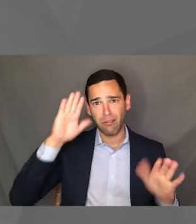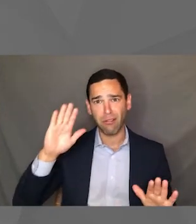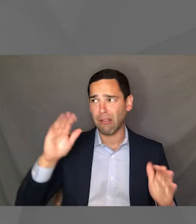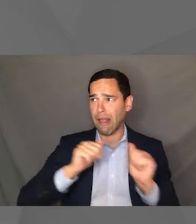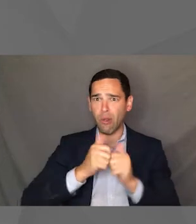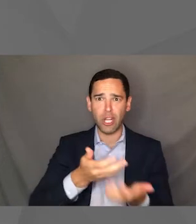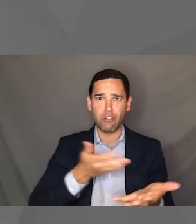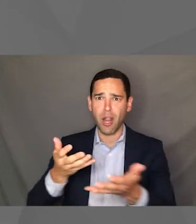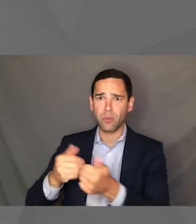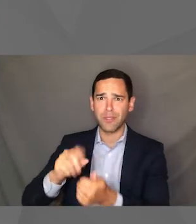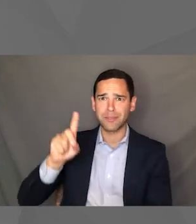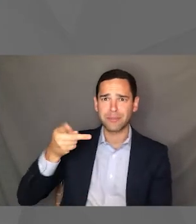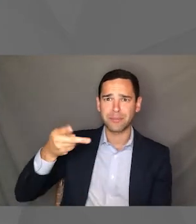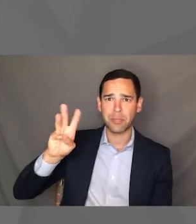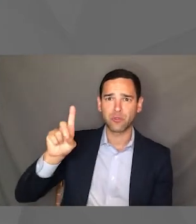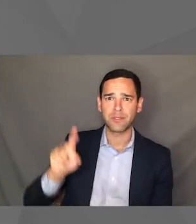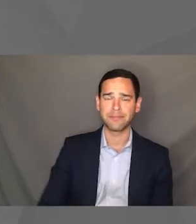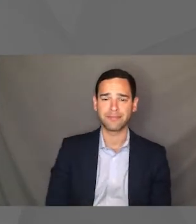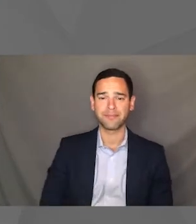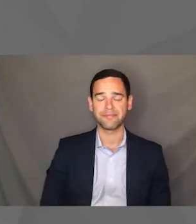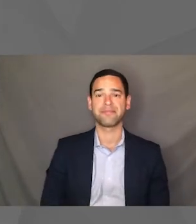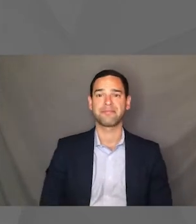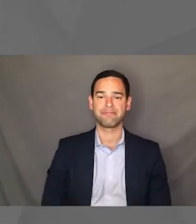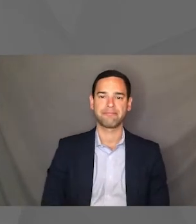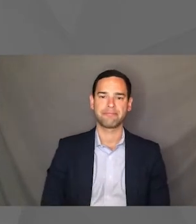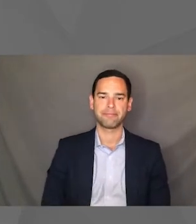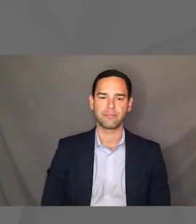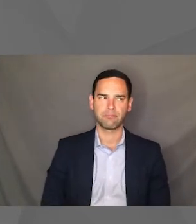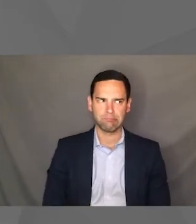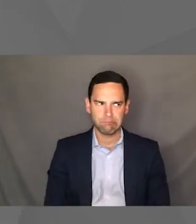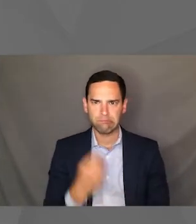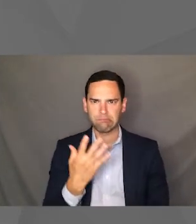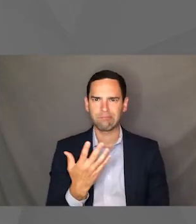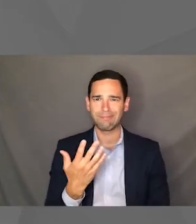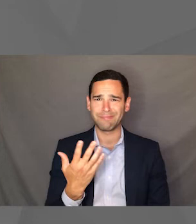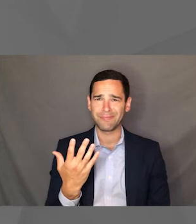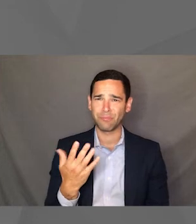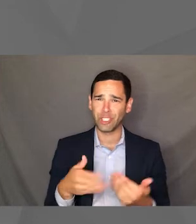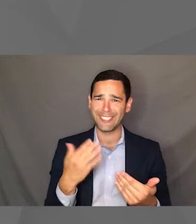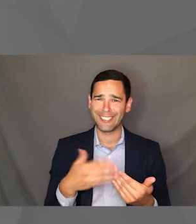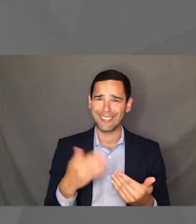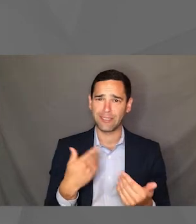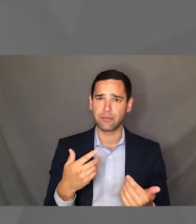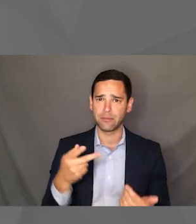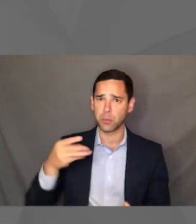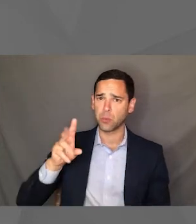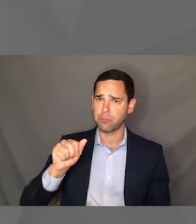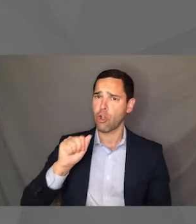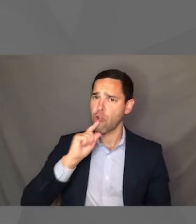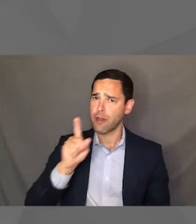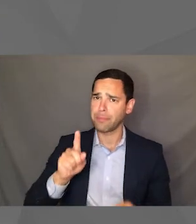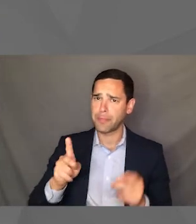to interact with people with disabilities. It's pretty easy, really. People with disabilities are people